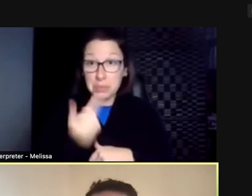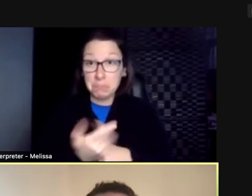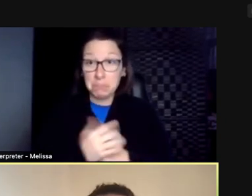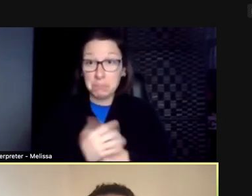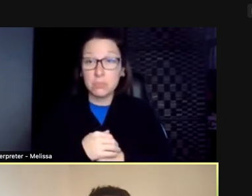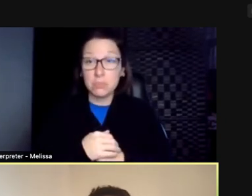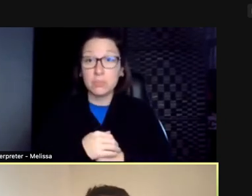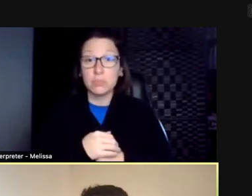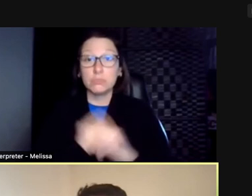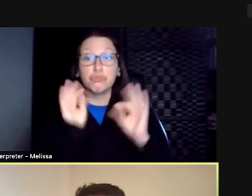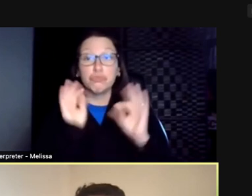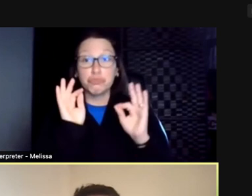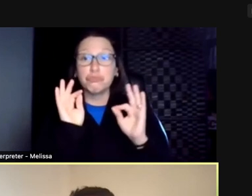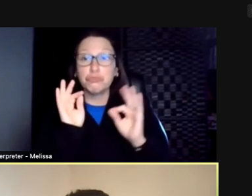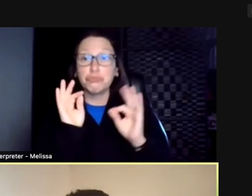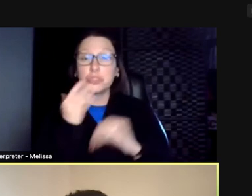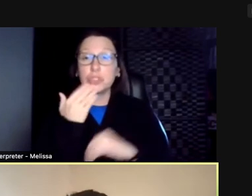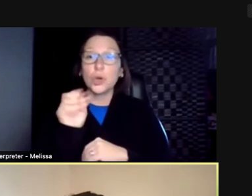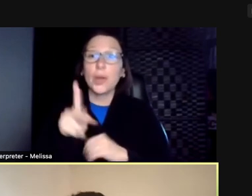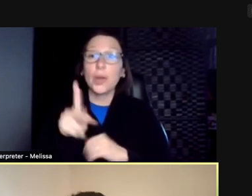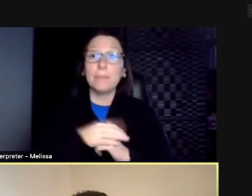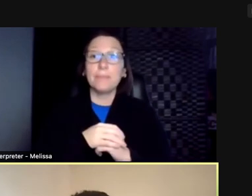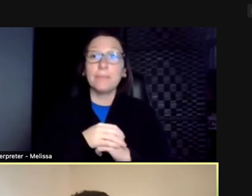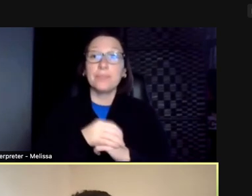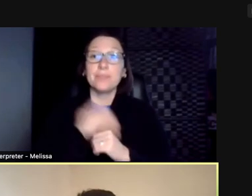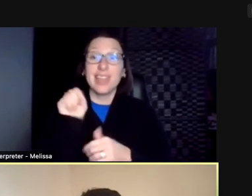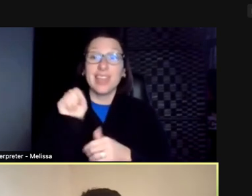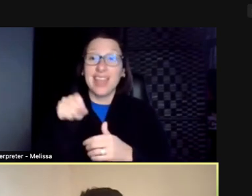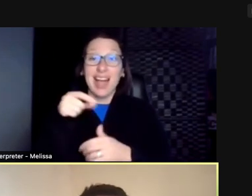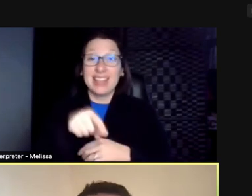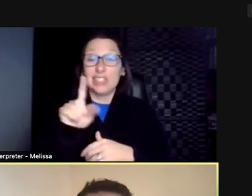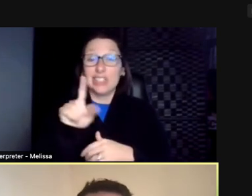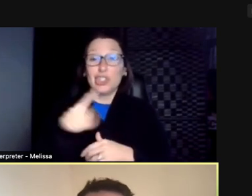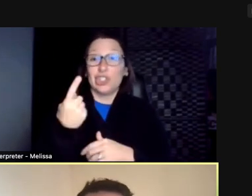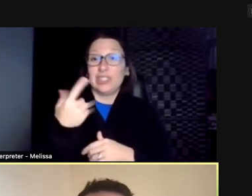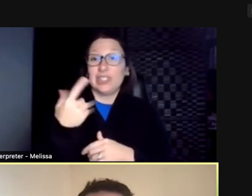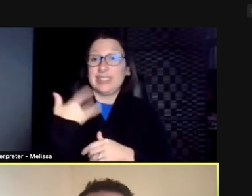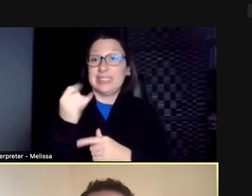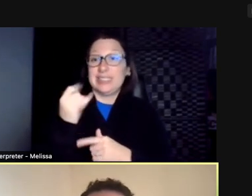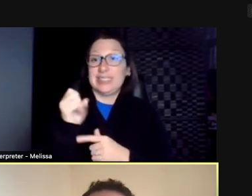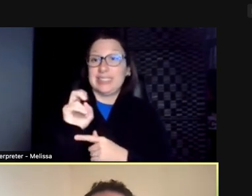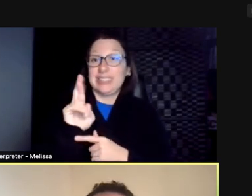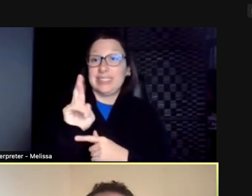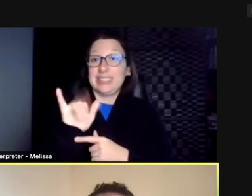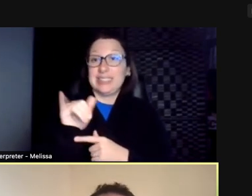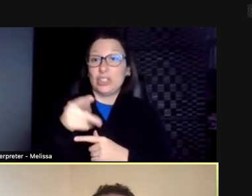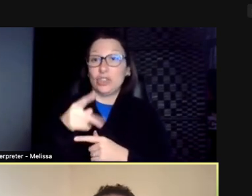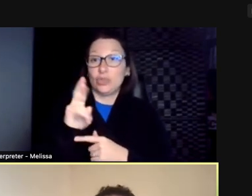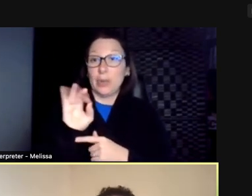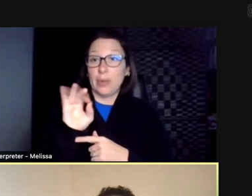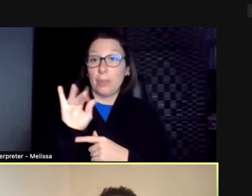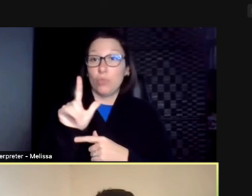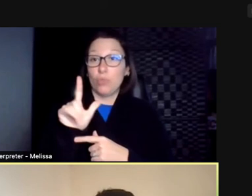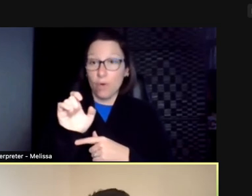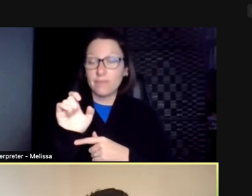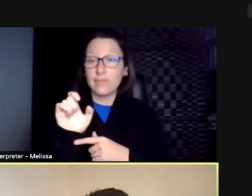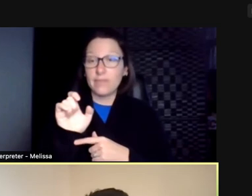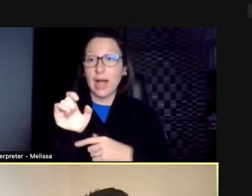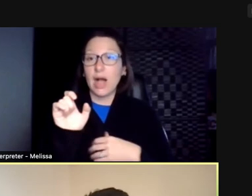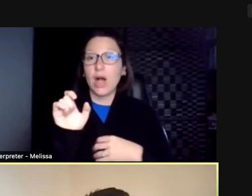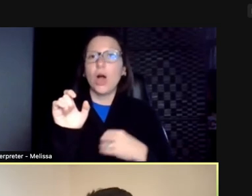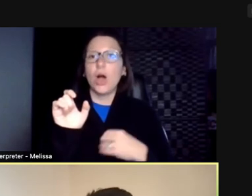Cool. Some other people say that's good too. Yeah, this is basically a sensory profile that you're doing, but you're doing it with